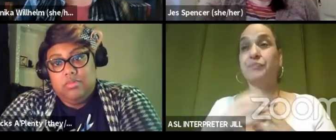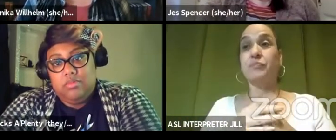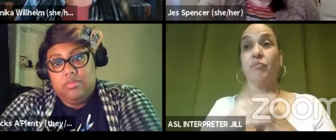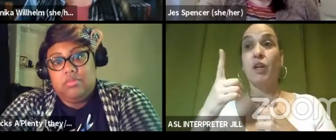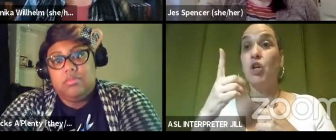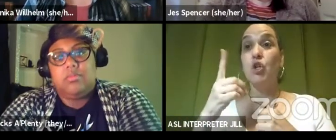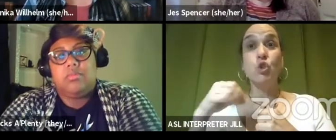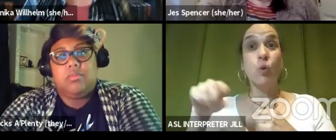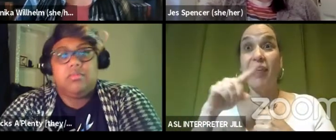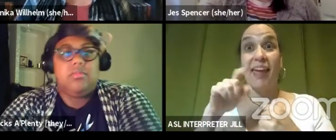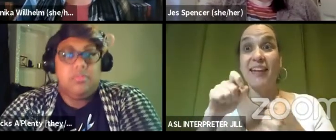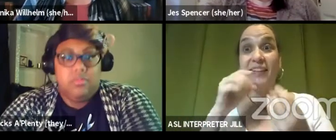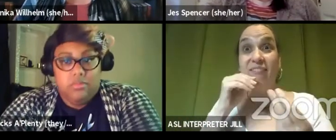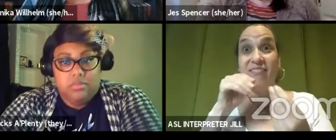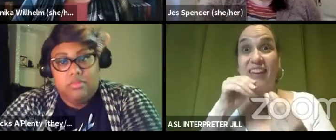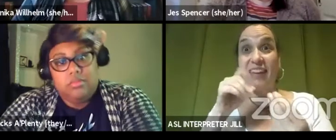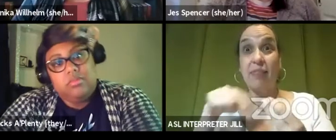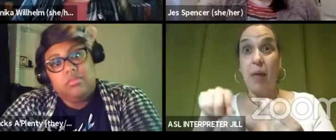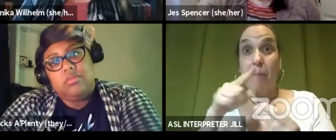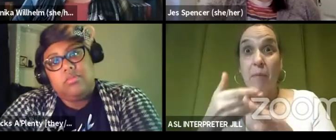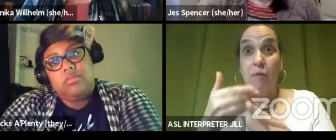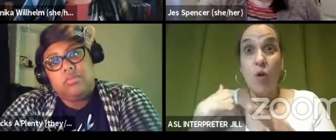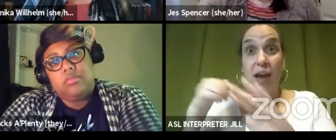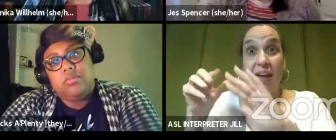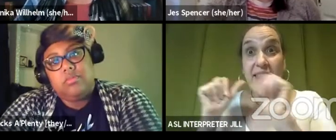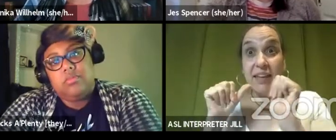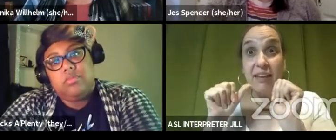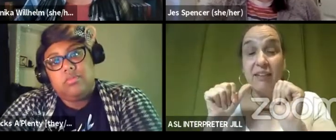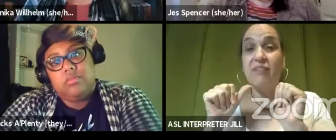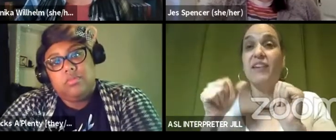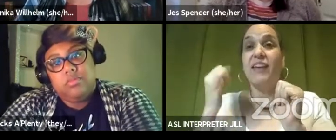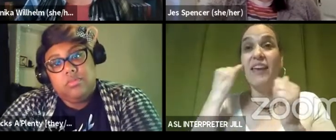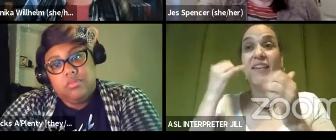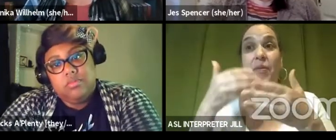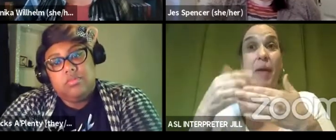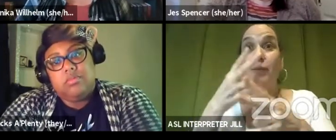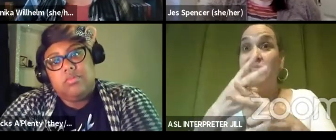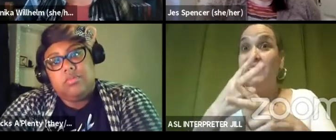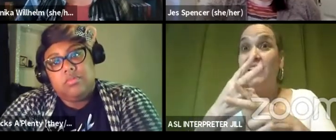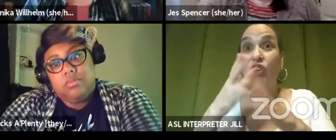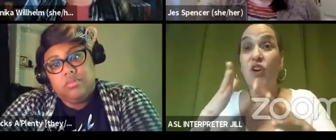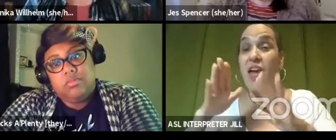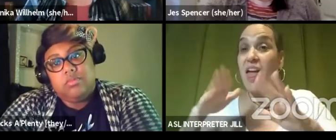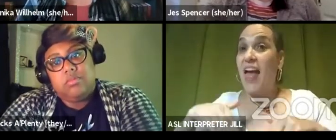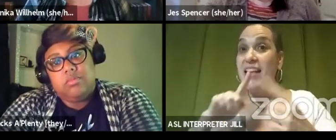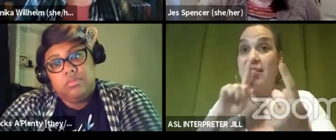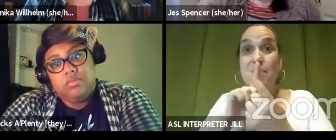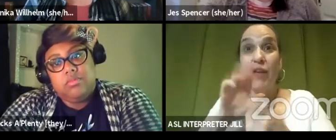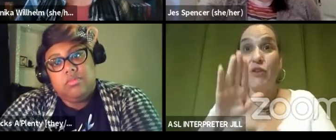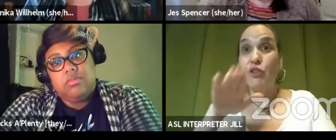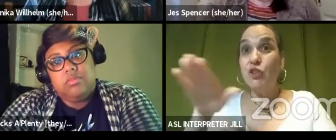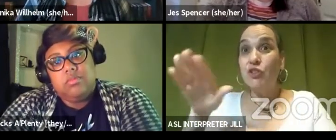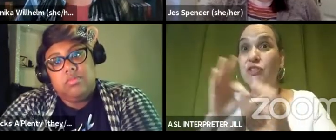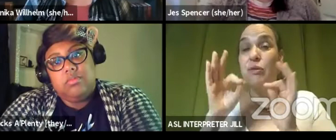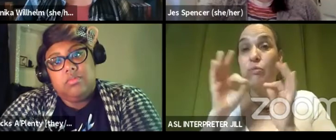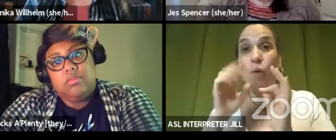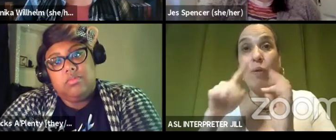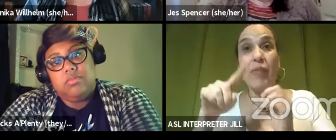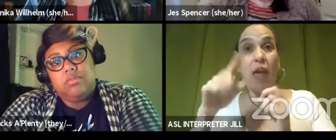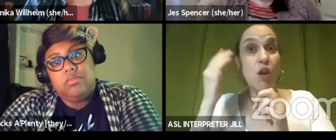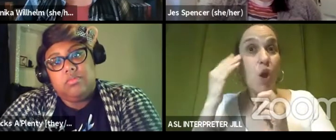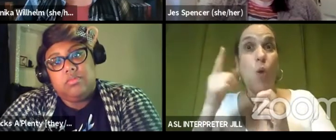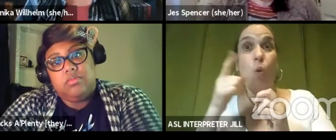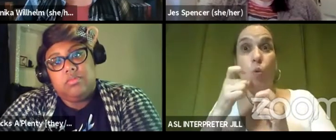be fed before I leave? Like, explain if the sitter hasn't met your kids before, making sure they know who this is. Does the sitter